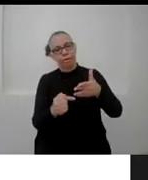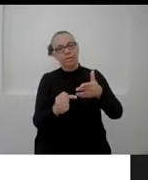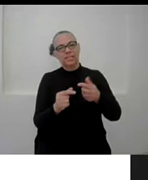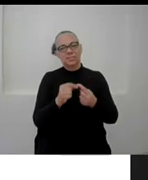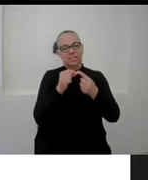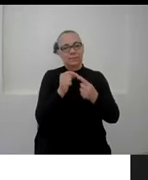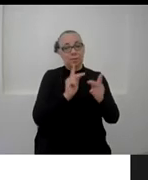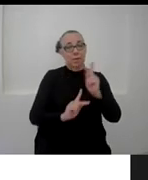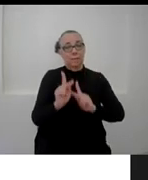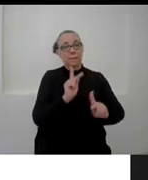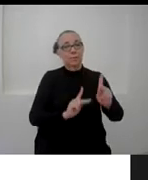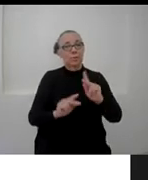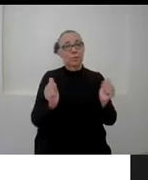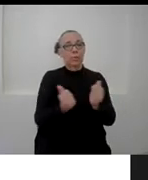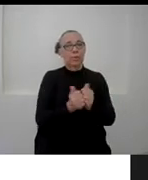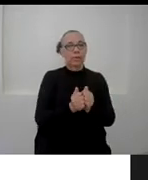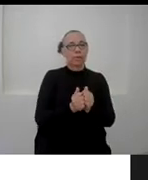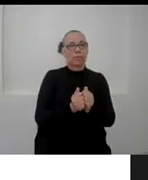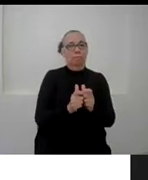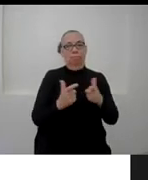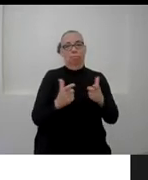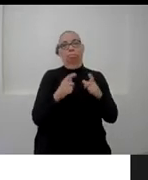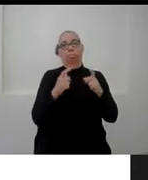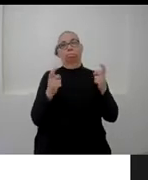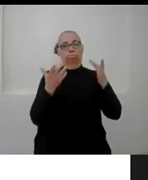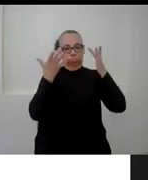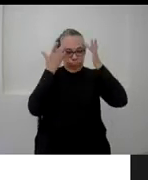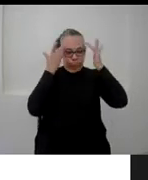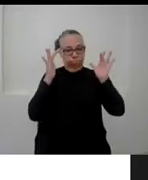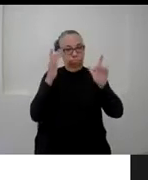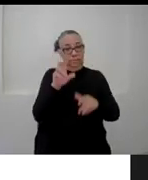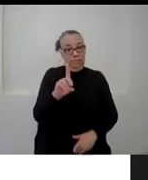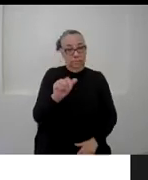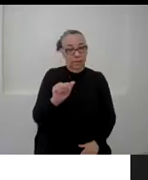people with quite significant levels of intellectual disabilities.